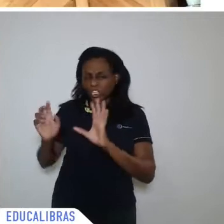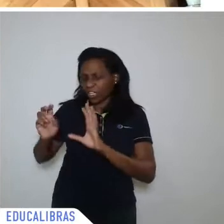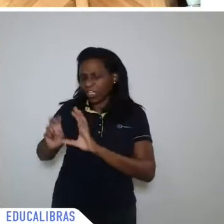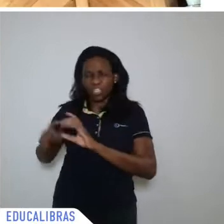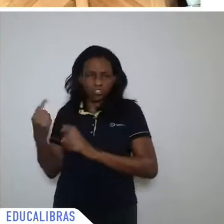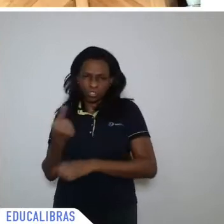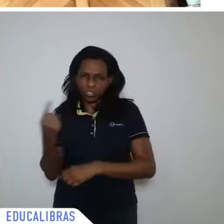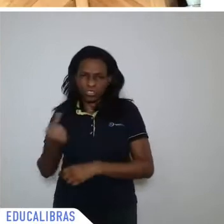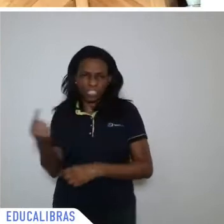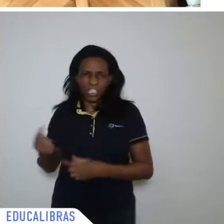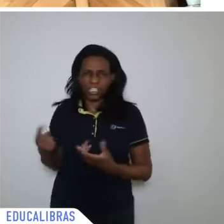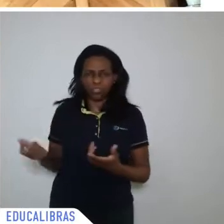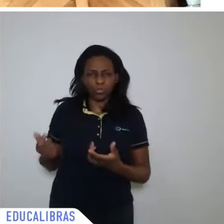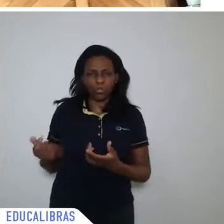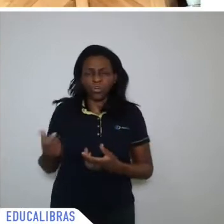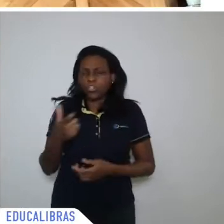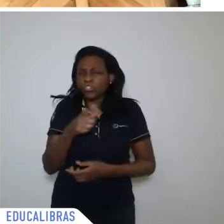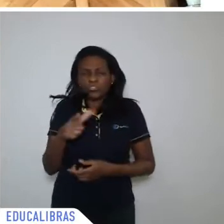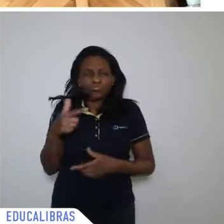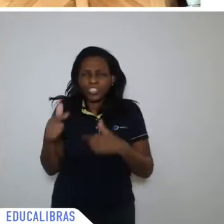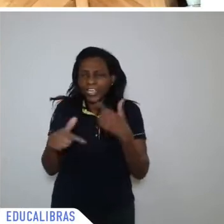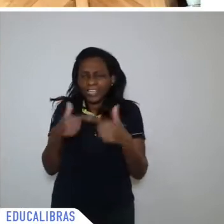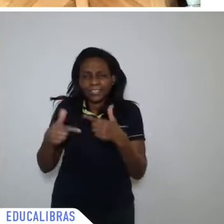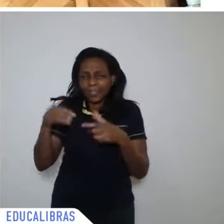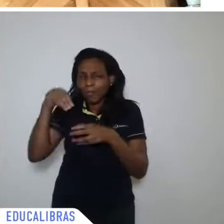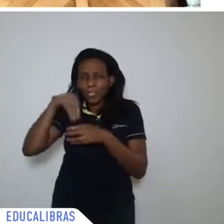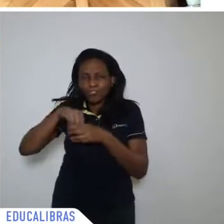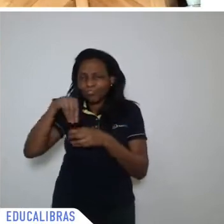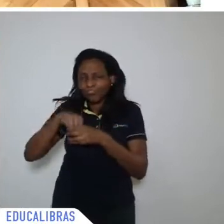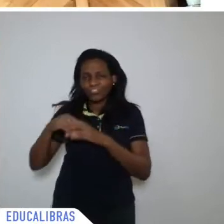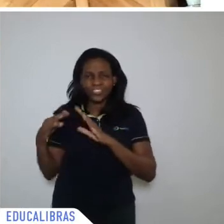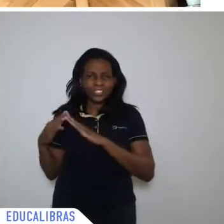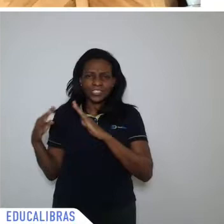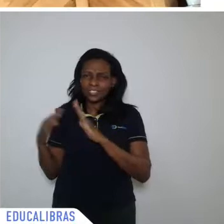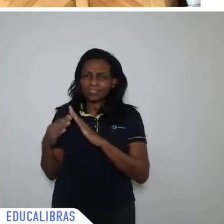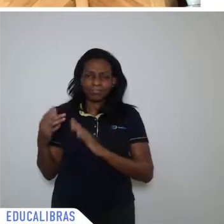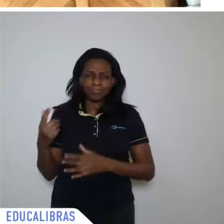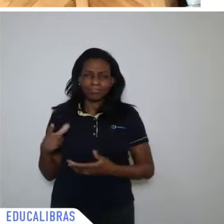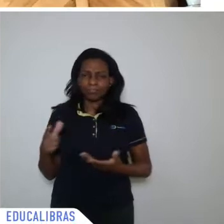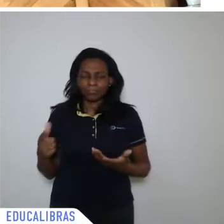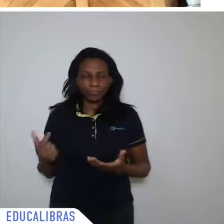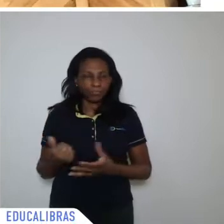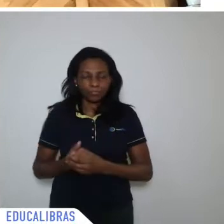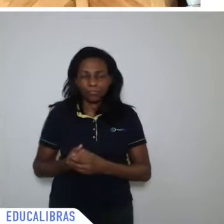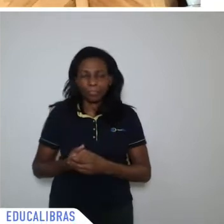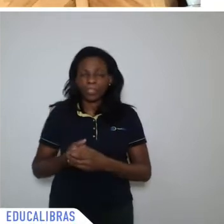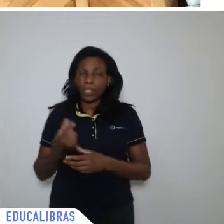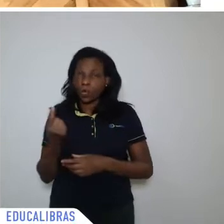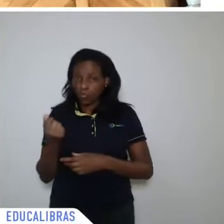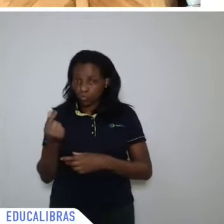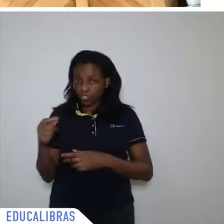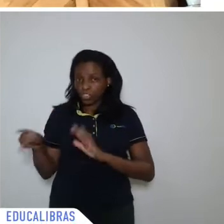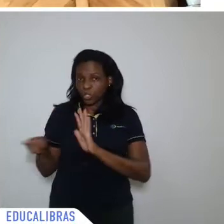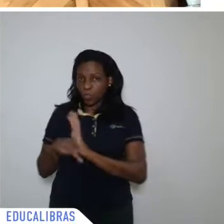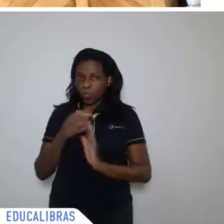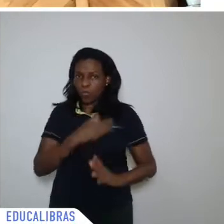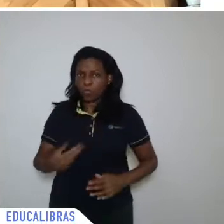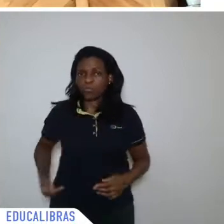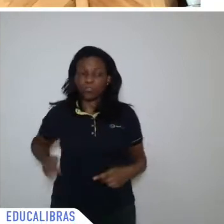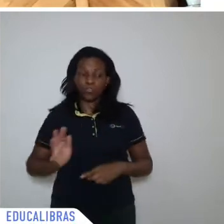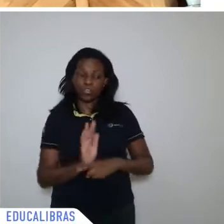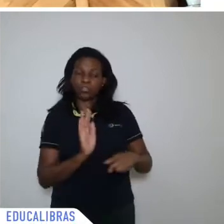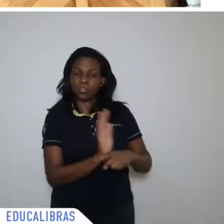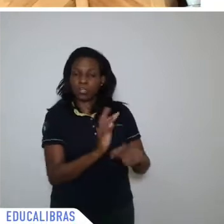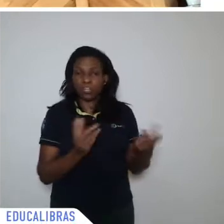informal, precarious work, this hasn't happened. And nothing such as working from home has existed for them.